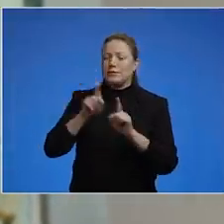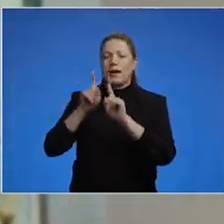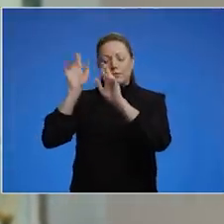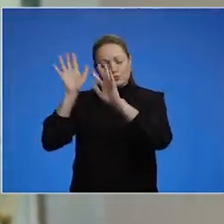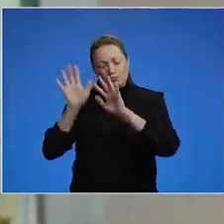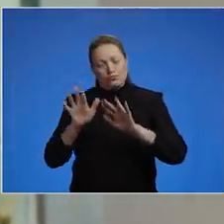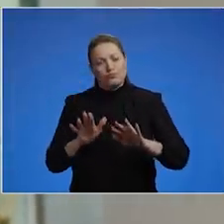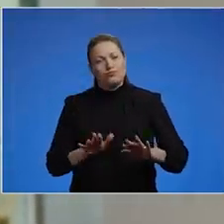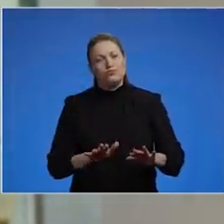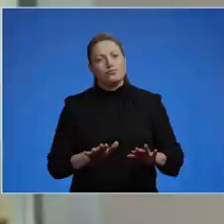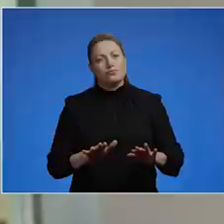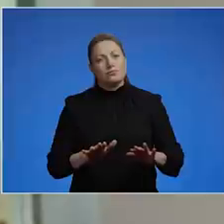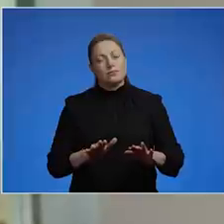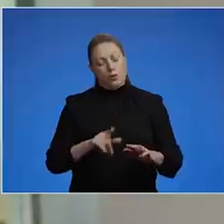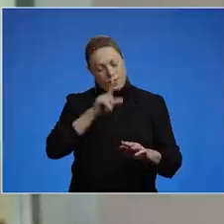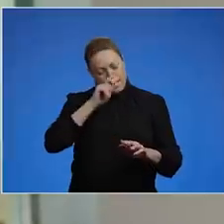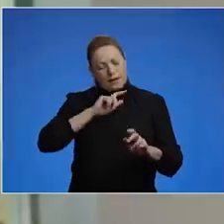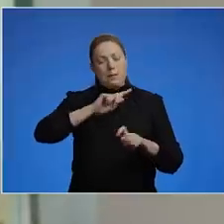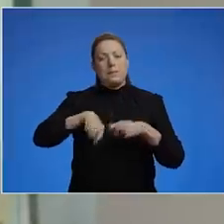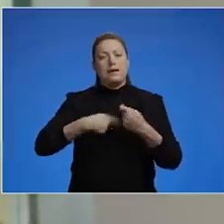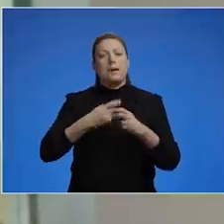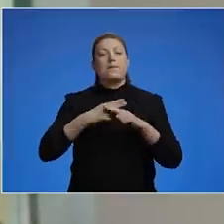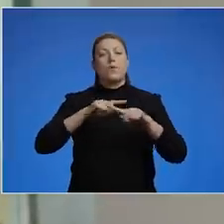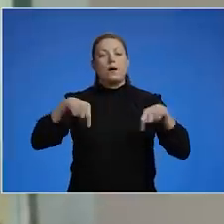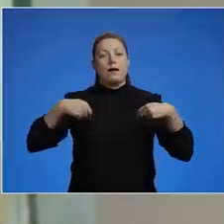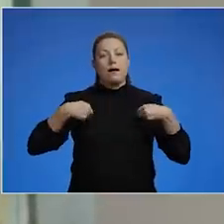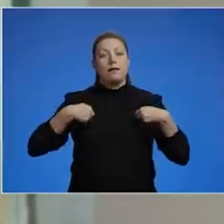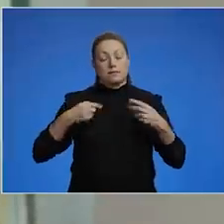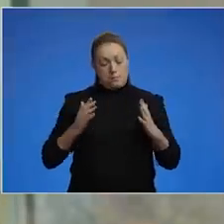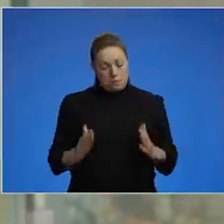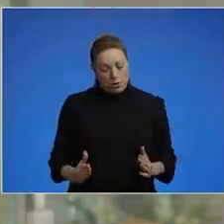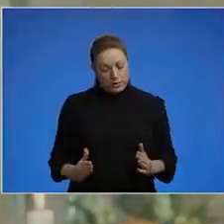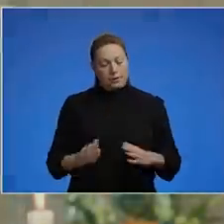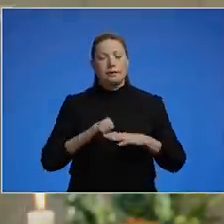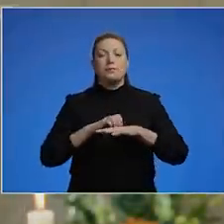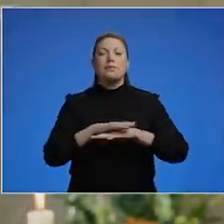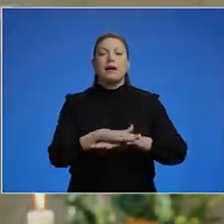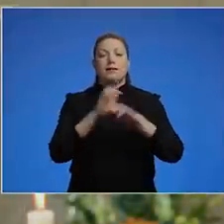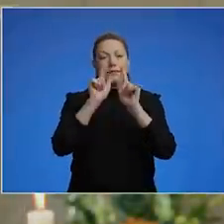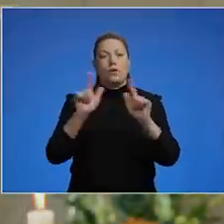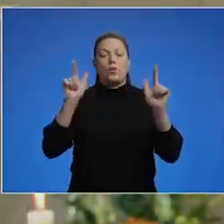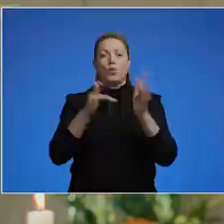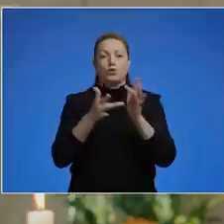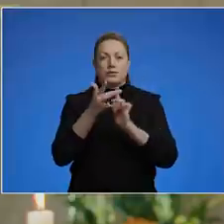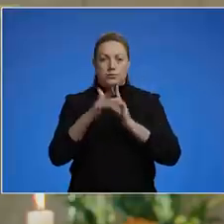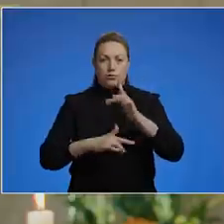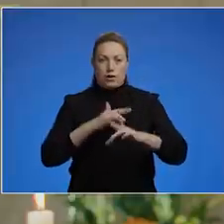Spirit upon them like the dewfall, so that they may become for us the body and blood of our Lord Jesus